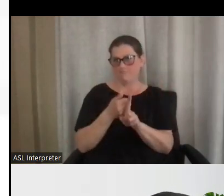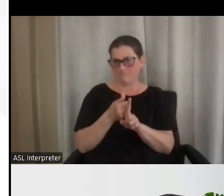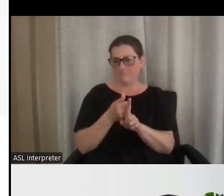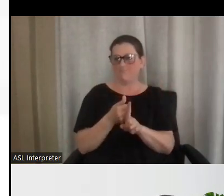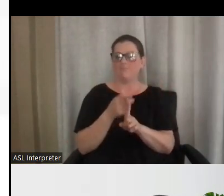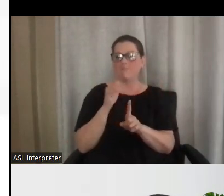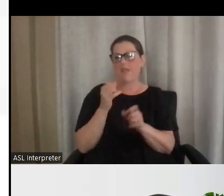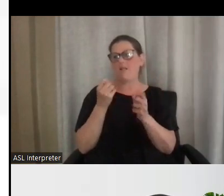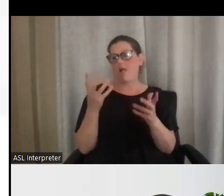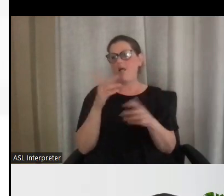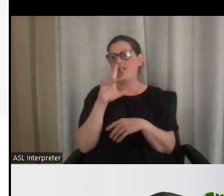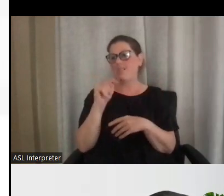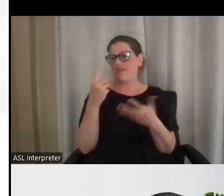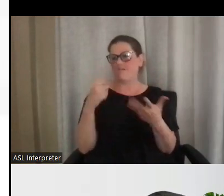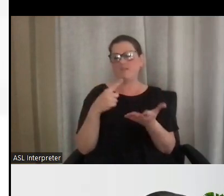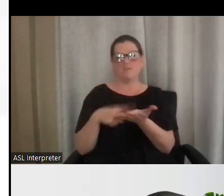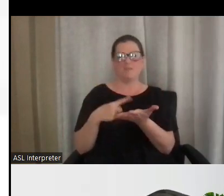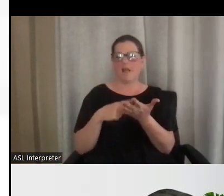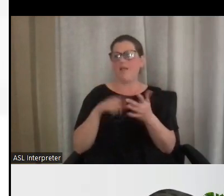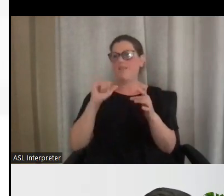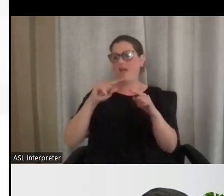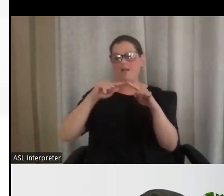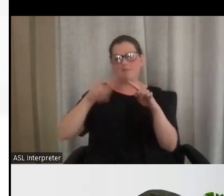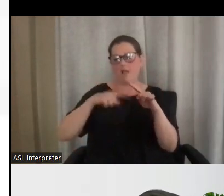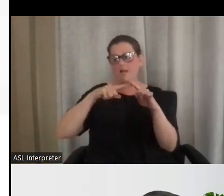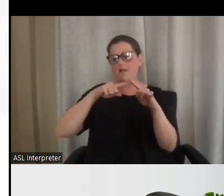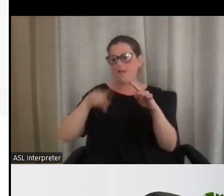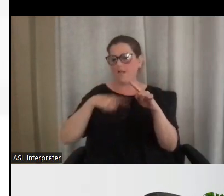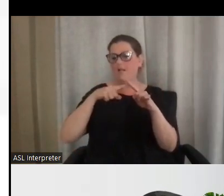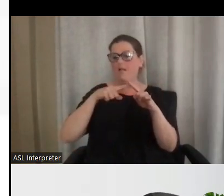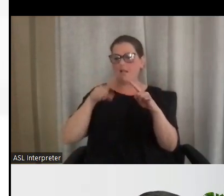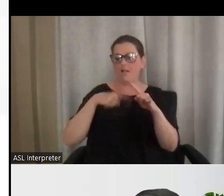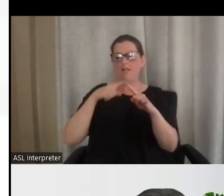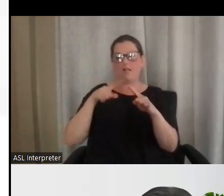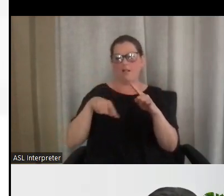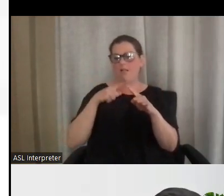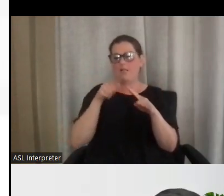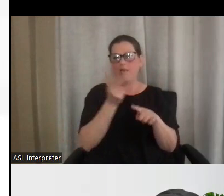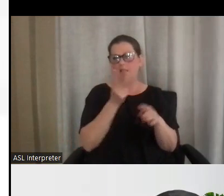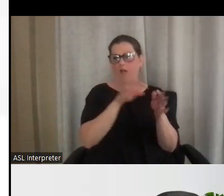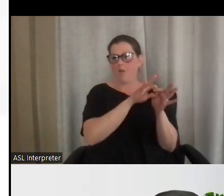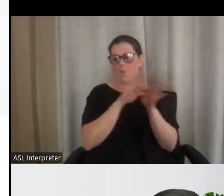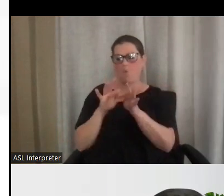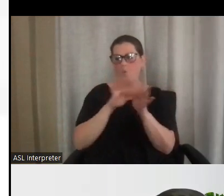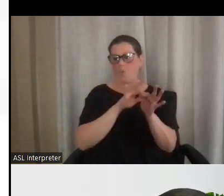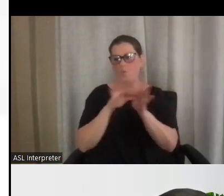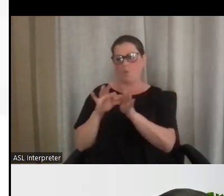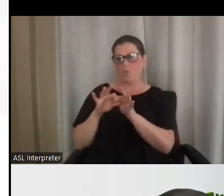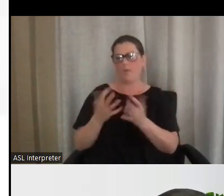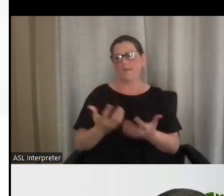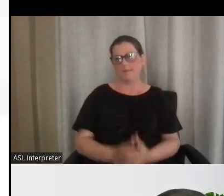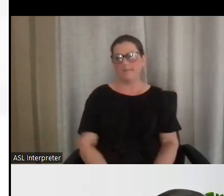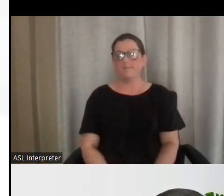lot of literature has discussed, the vicious cycle begins around how poverty and mental illness are connected.